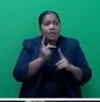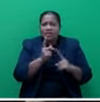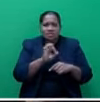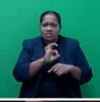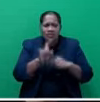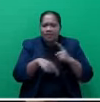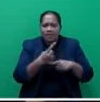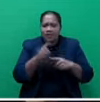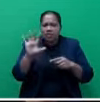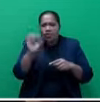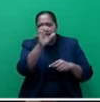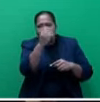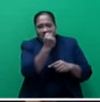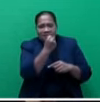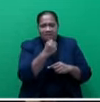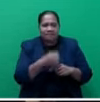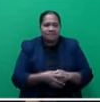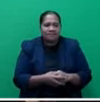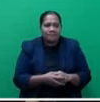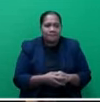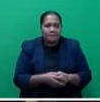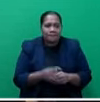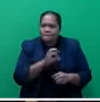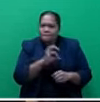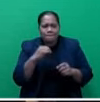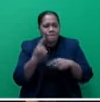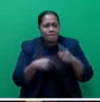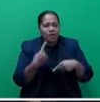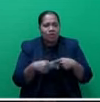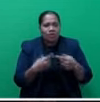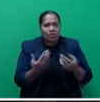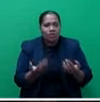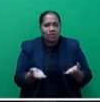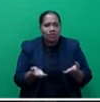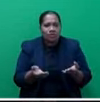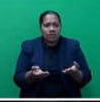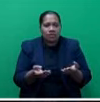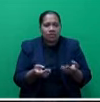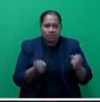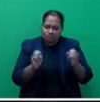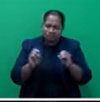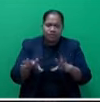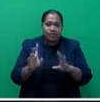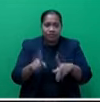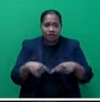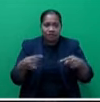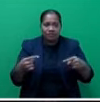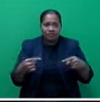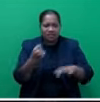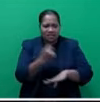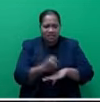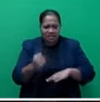about winning all the argument. Politics is not just about, you know, putting the opposition and the government on